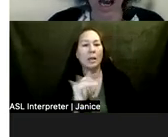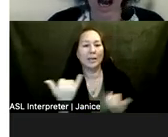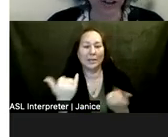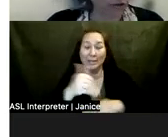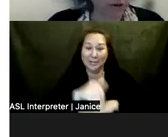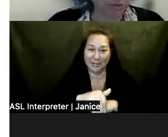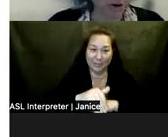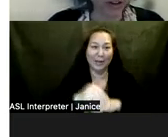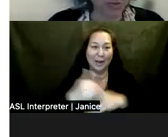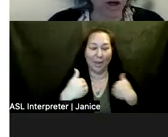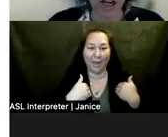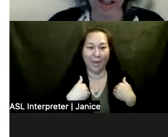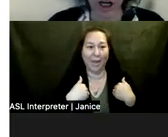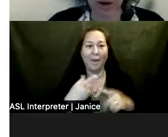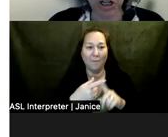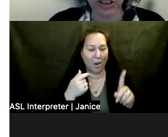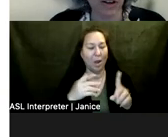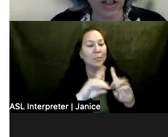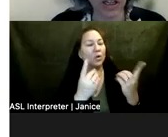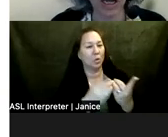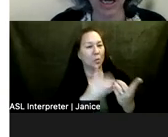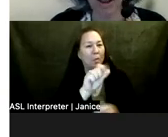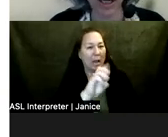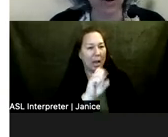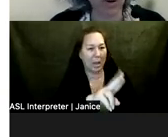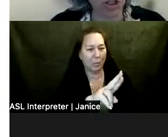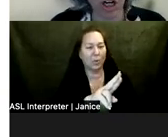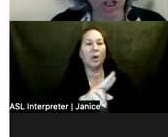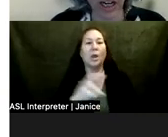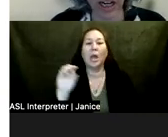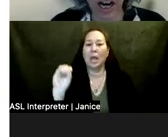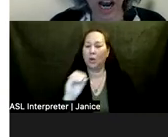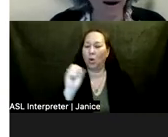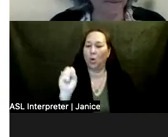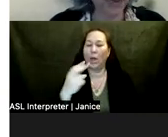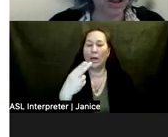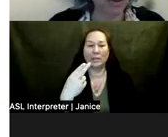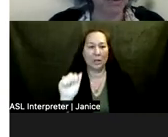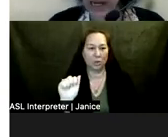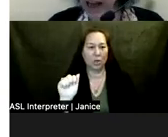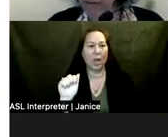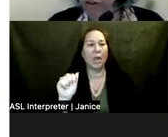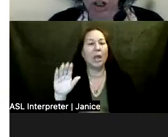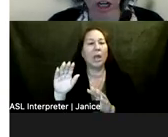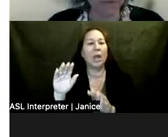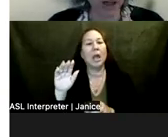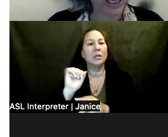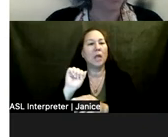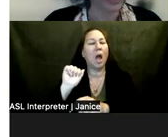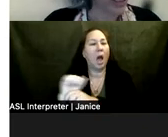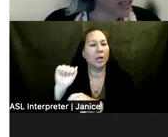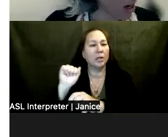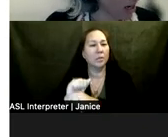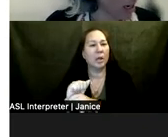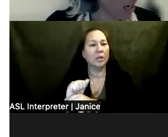evening, also from the Department of Labor and the Occupational Safety Health Administration. We have Jim Mulligan,